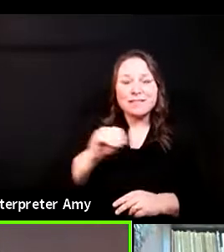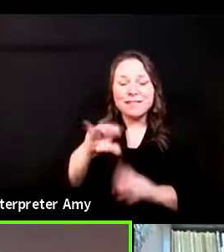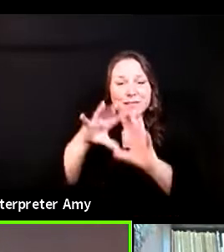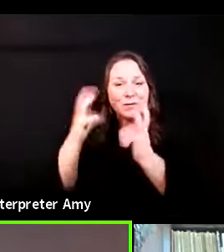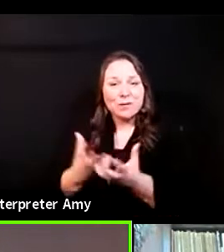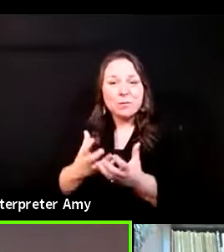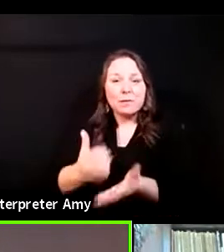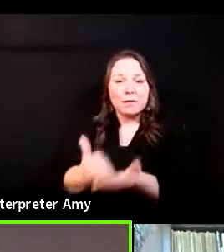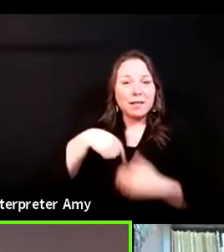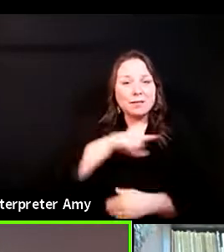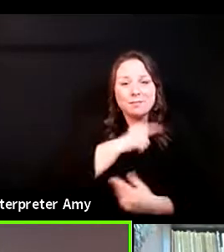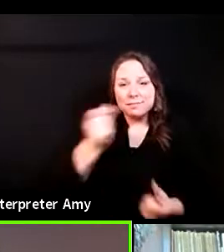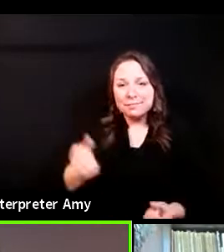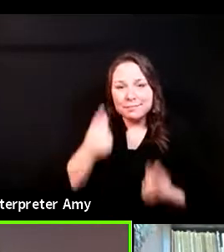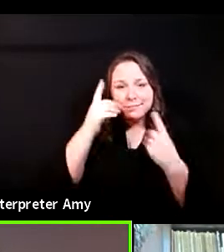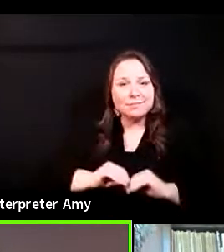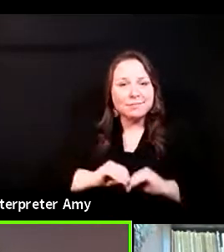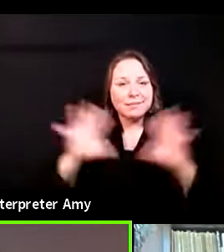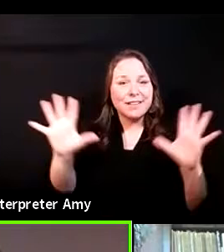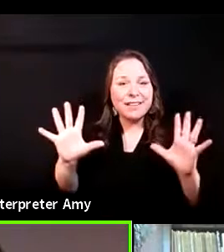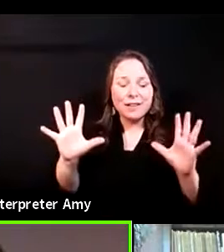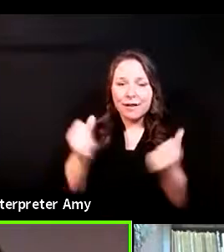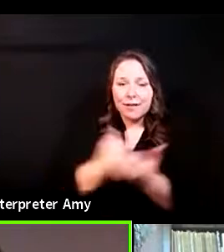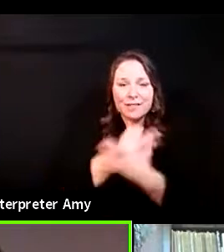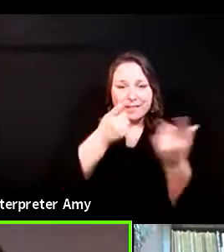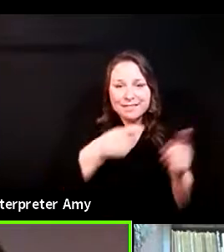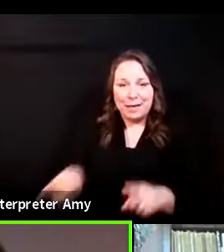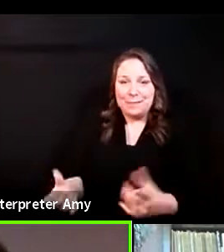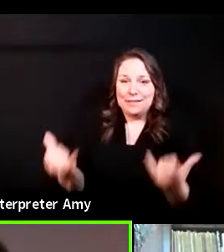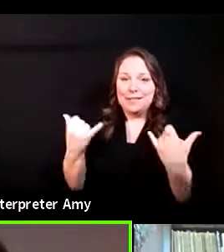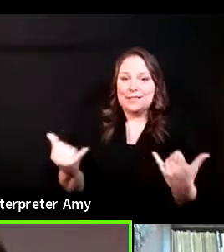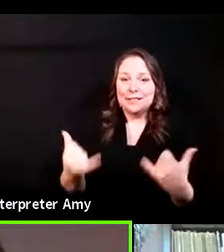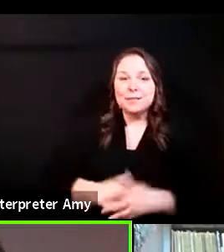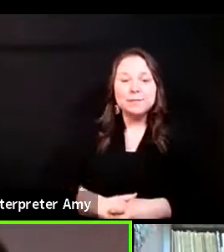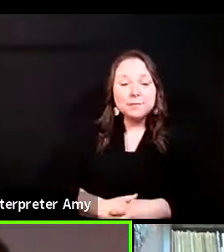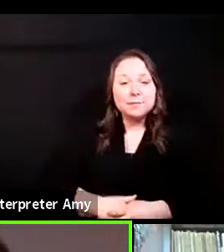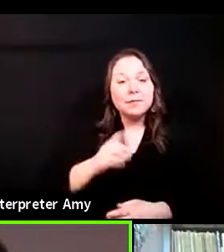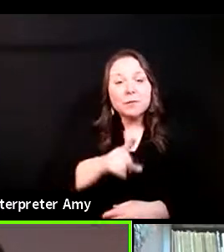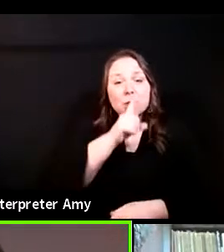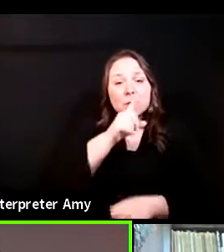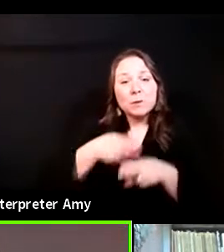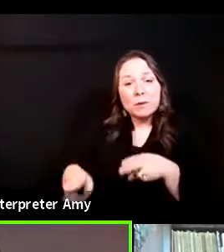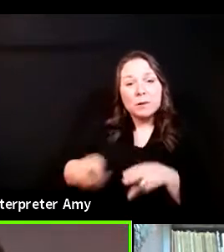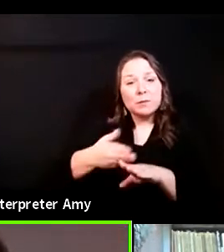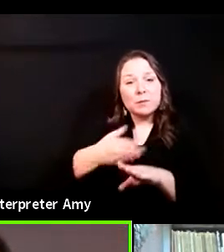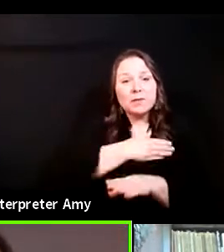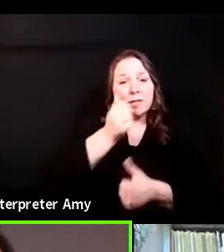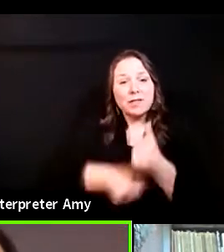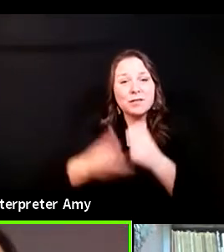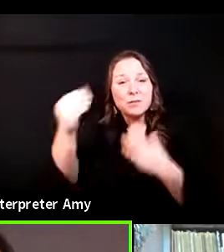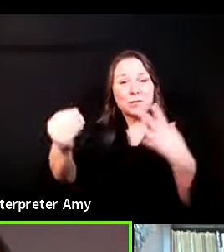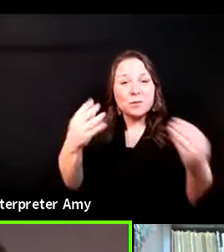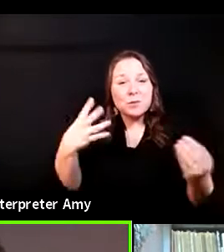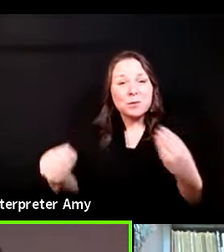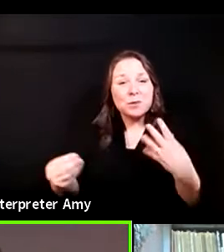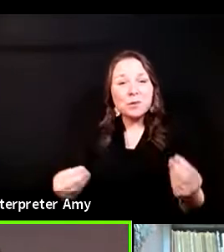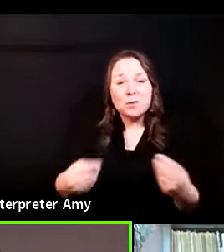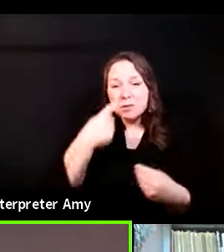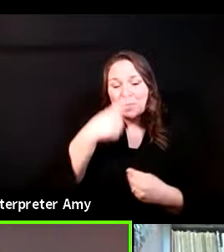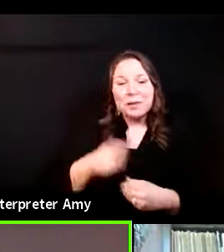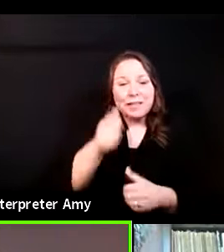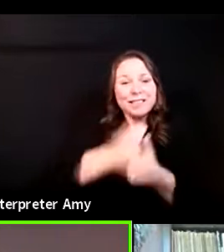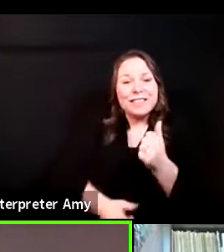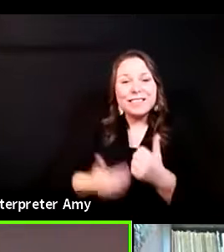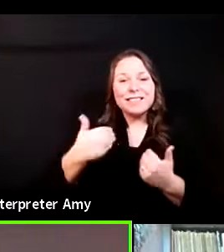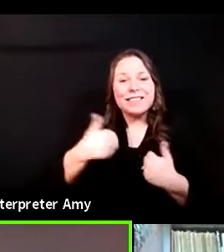us better understand where we are today. And just really quickly, before I let each of you go, I'm just going to ask if you could give us each,